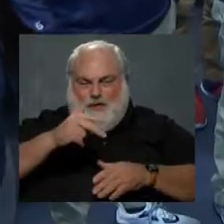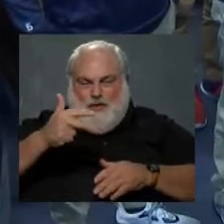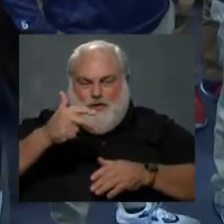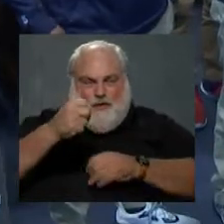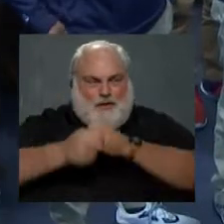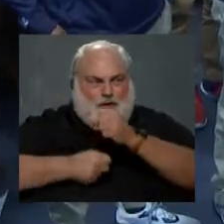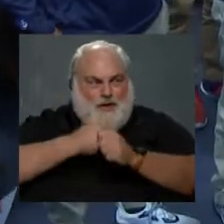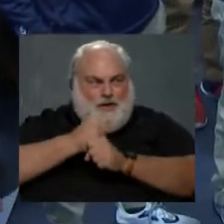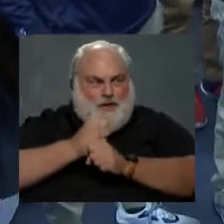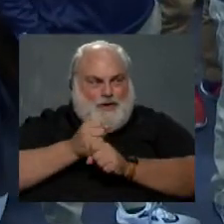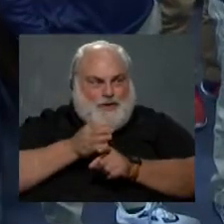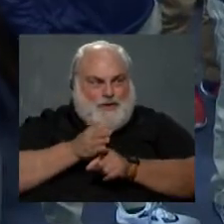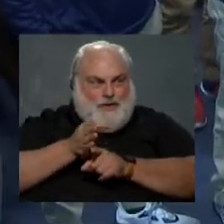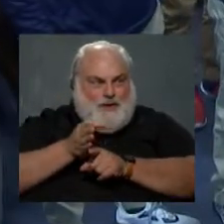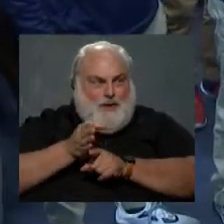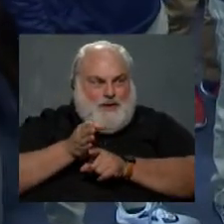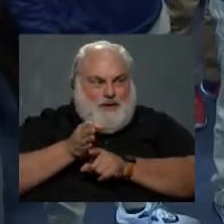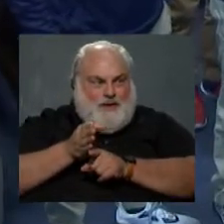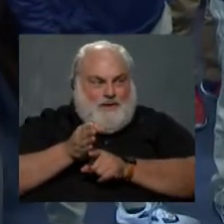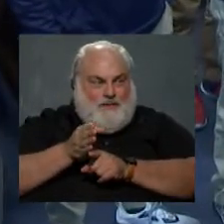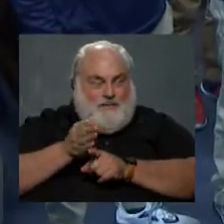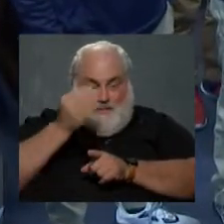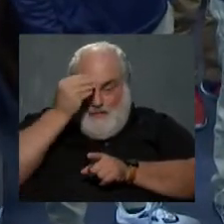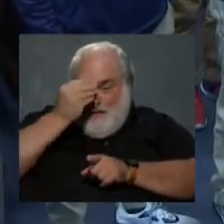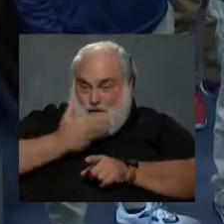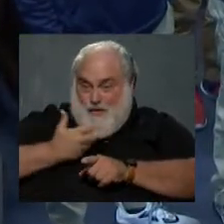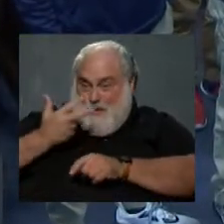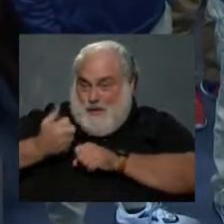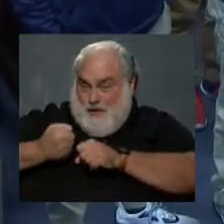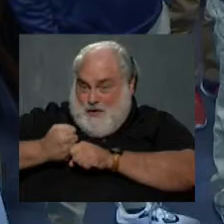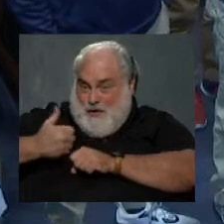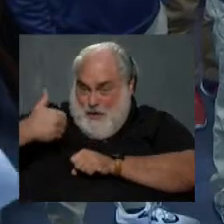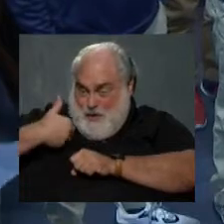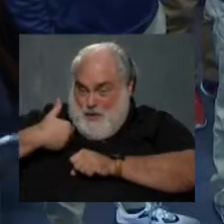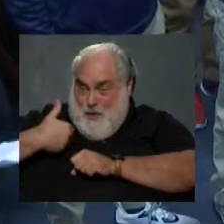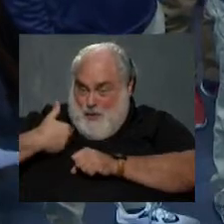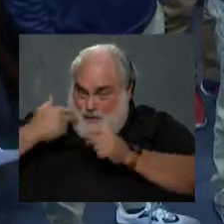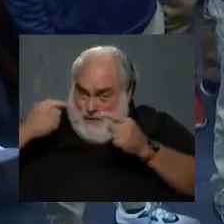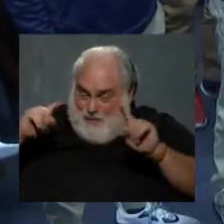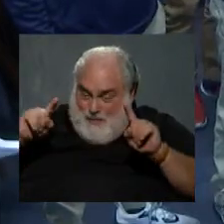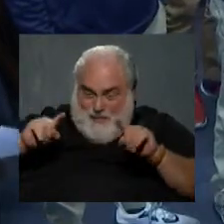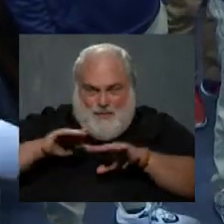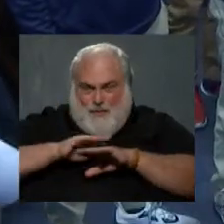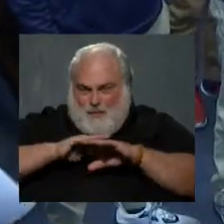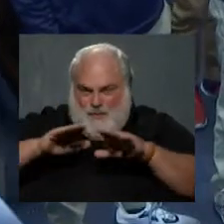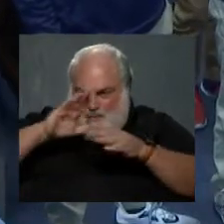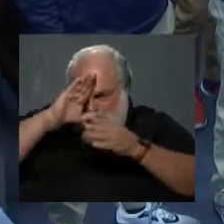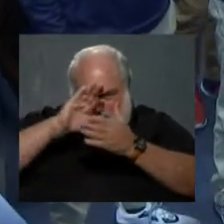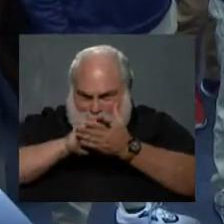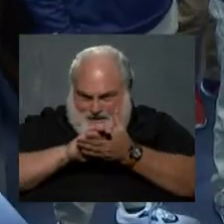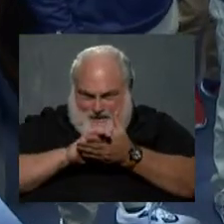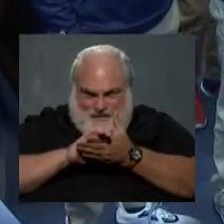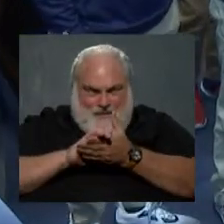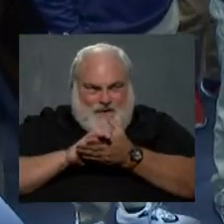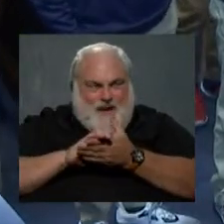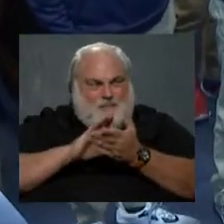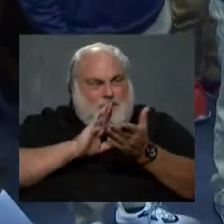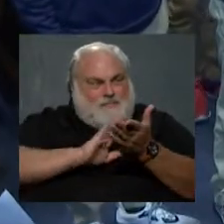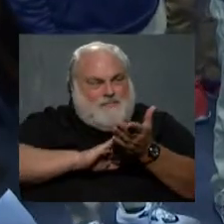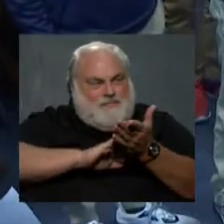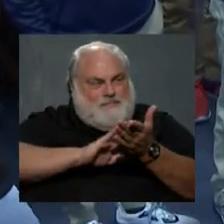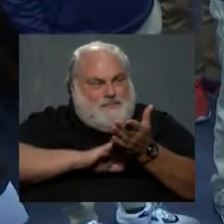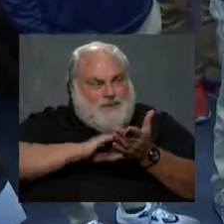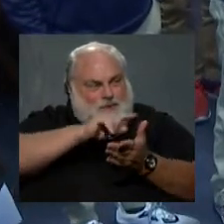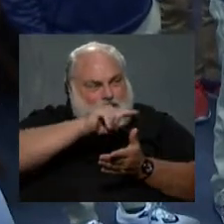row. You know, if you told us that 3 years ago, we might not have believed it or not, but credit goes to these